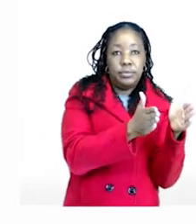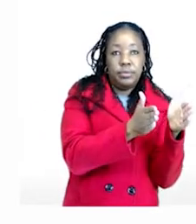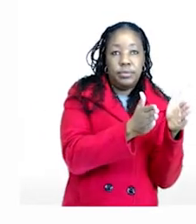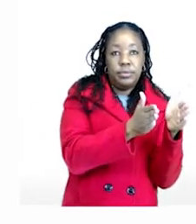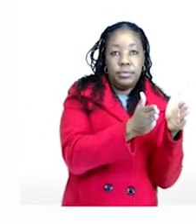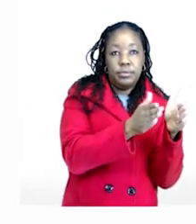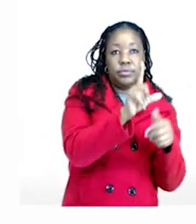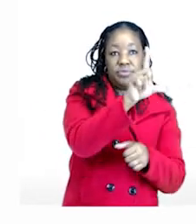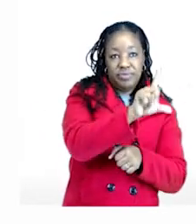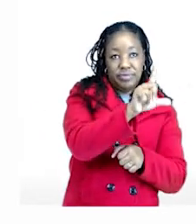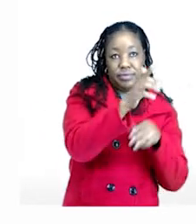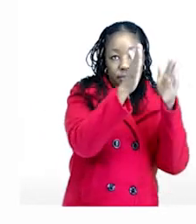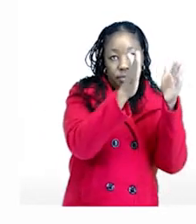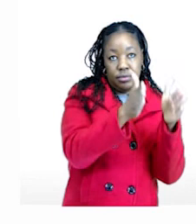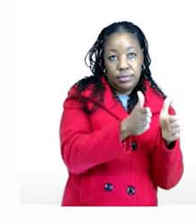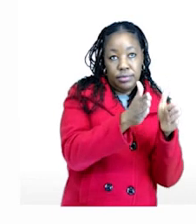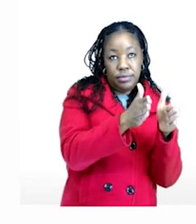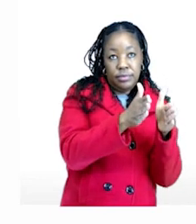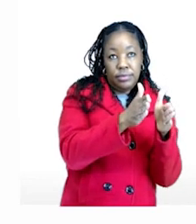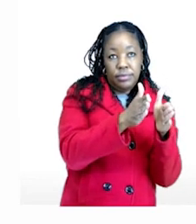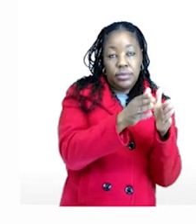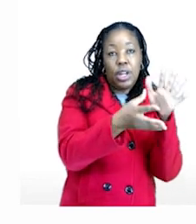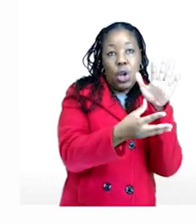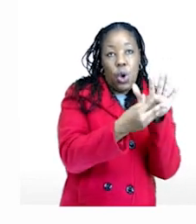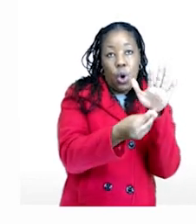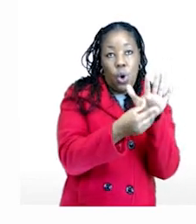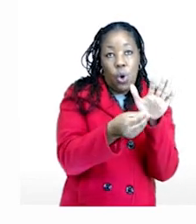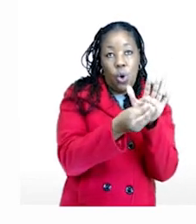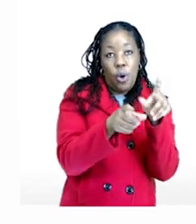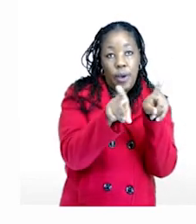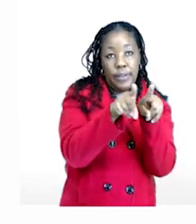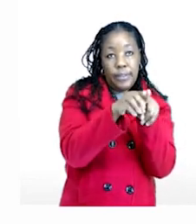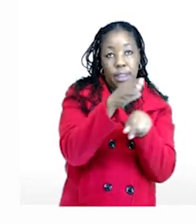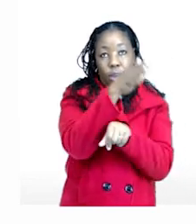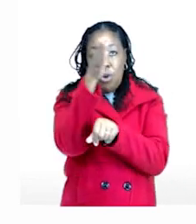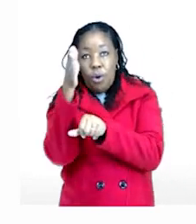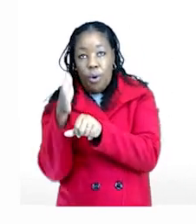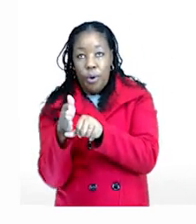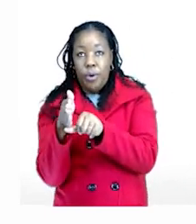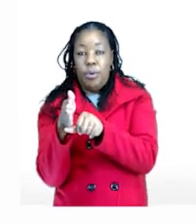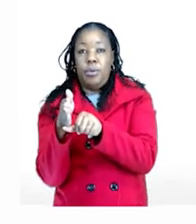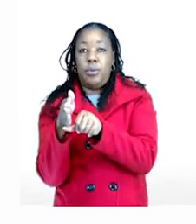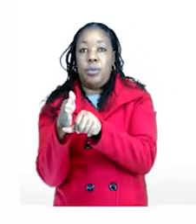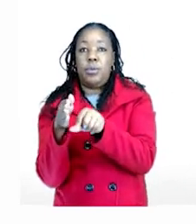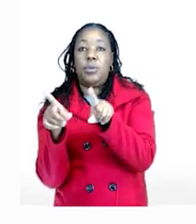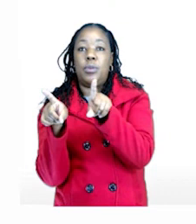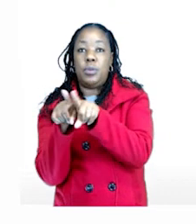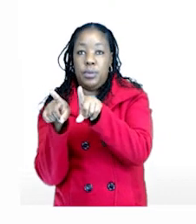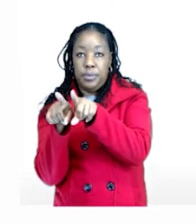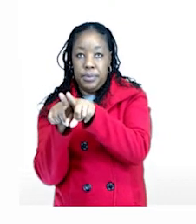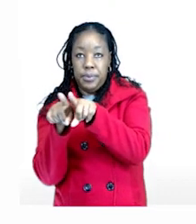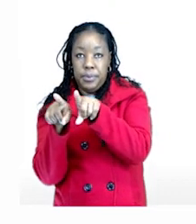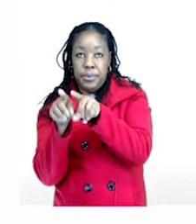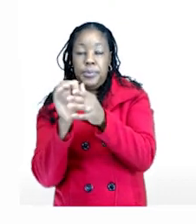side so that we can copy that pattern exactly as it is on the right-hand side. Now come